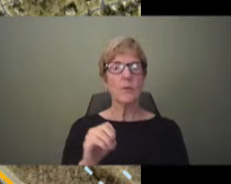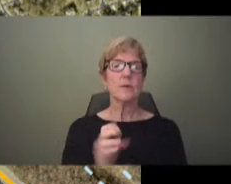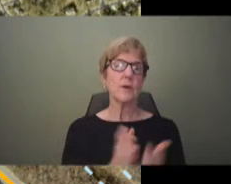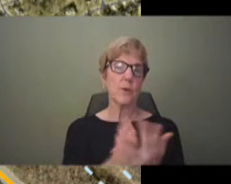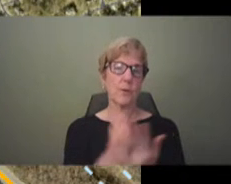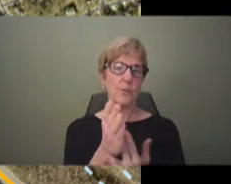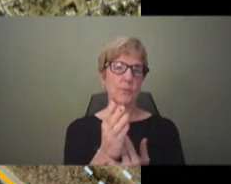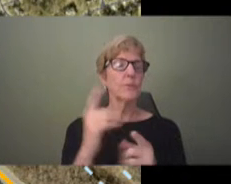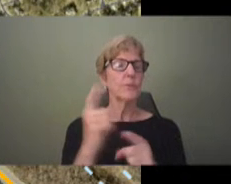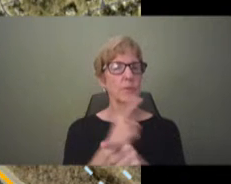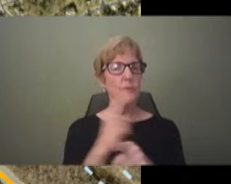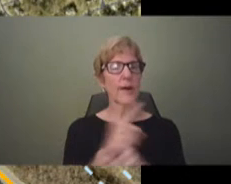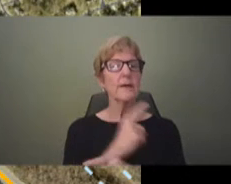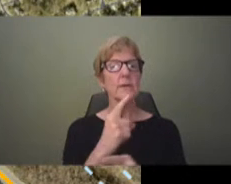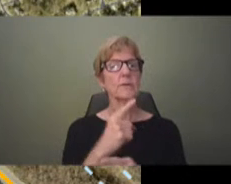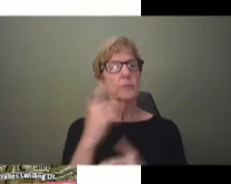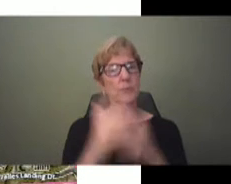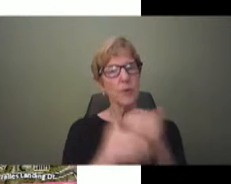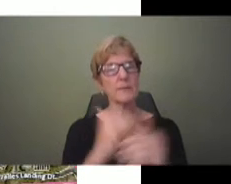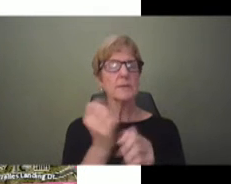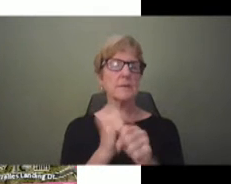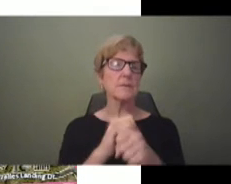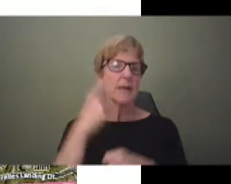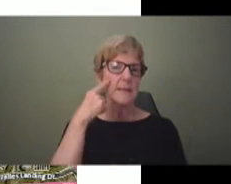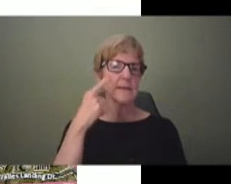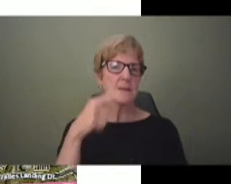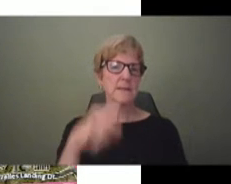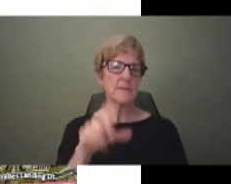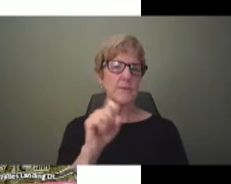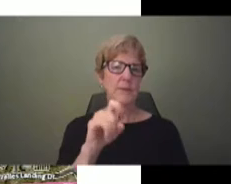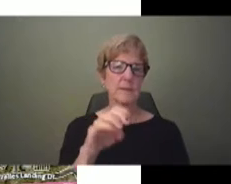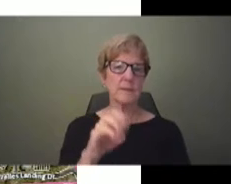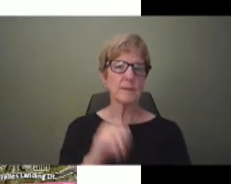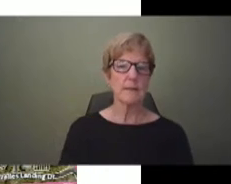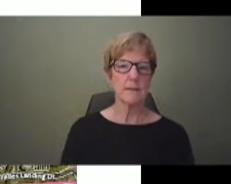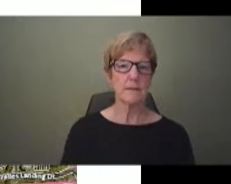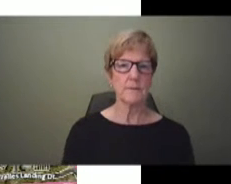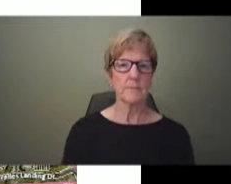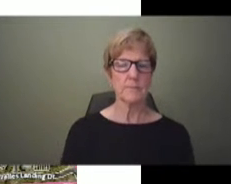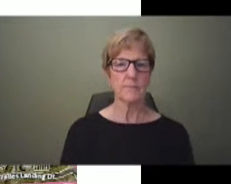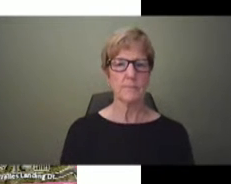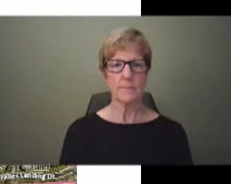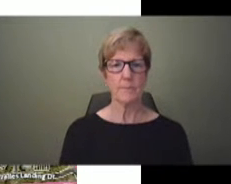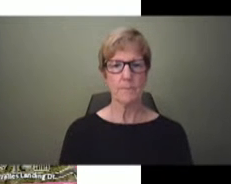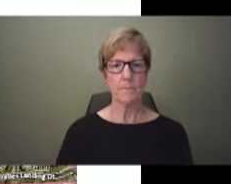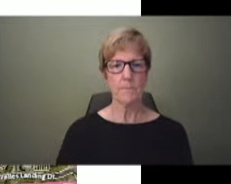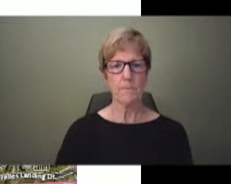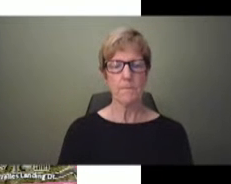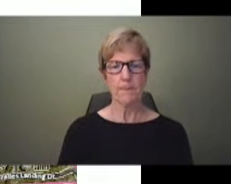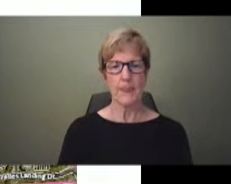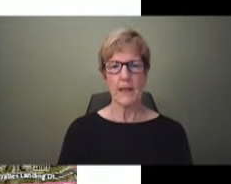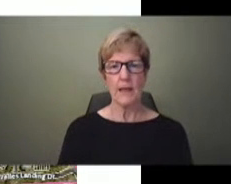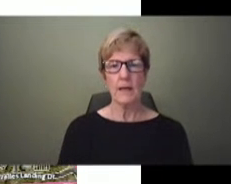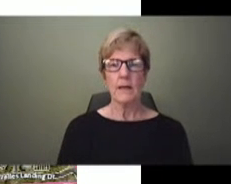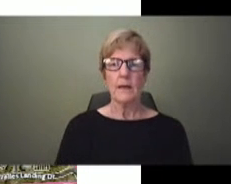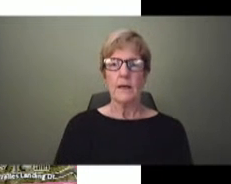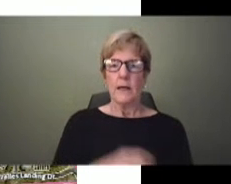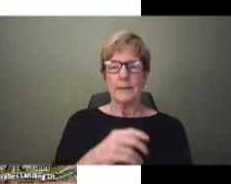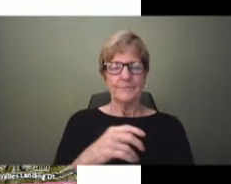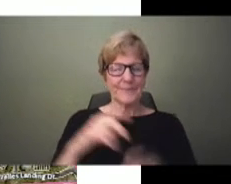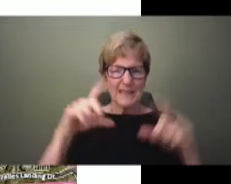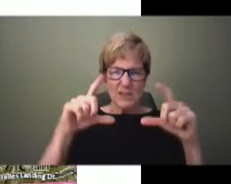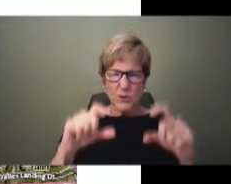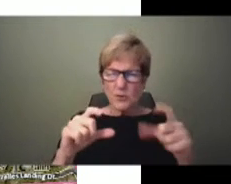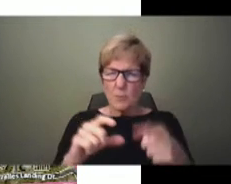regular conventional process makes sense for a site this size um man I made these too small so